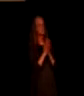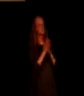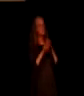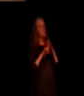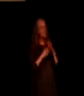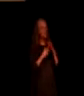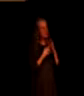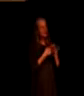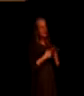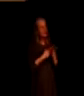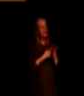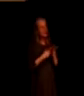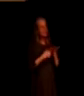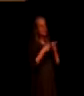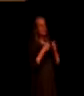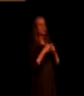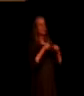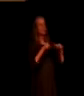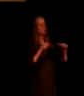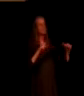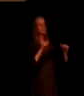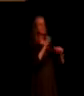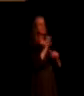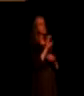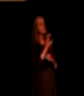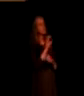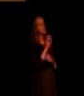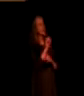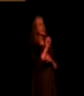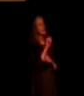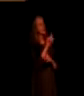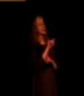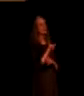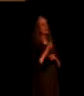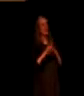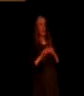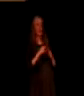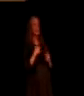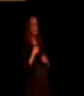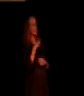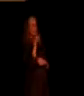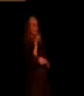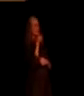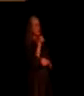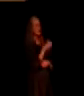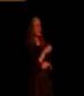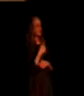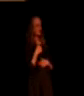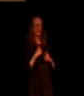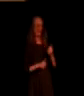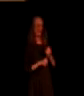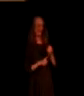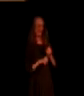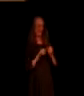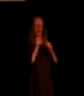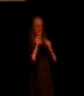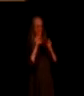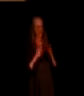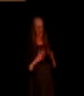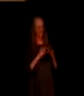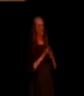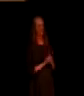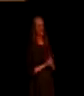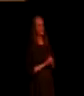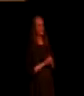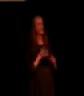started talking to them. And of course, they didn't call me. I was an assistant professor teaching dendrology. But what